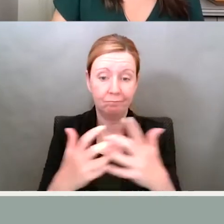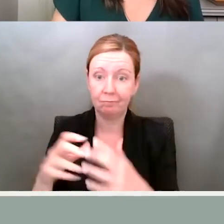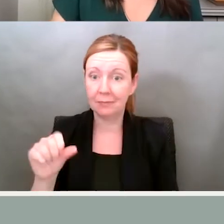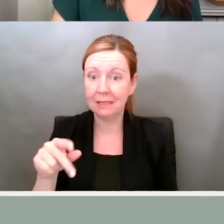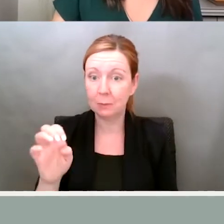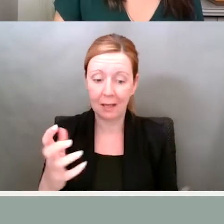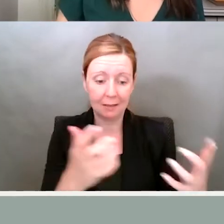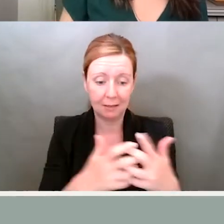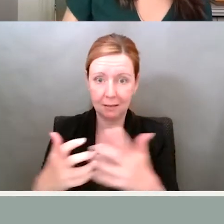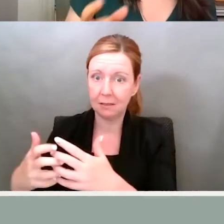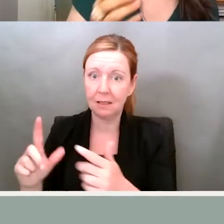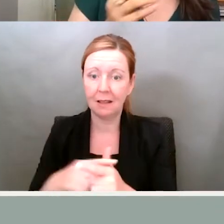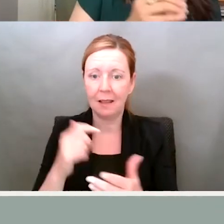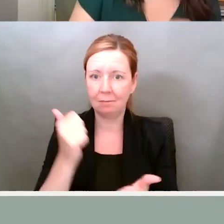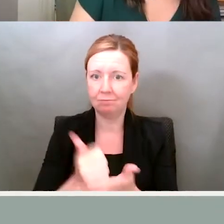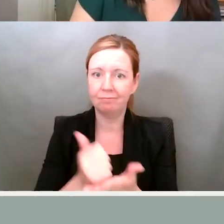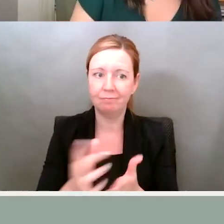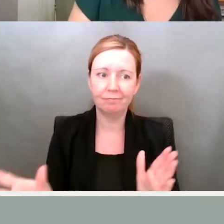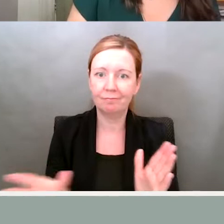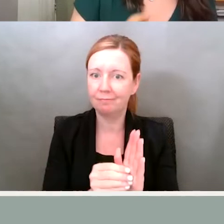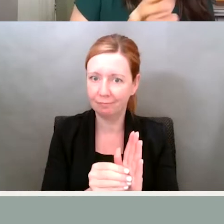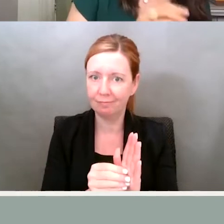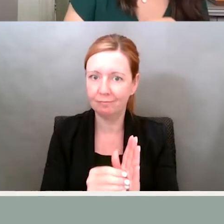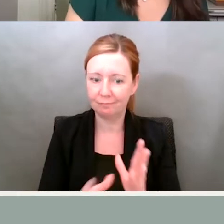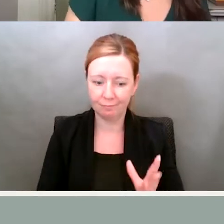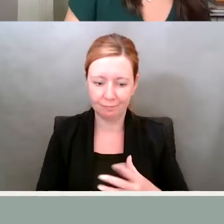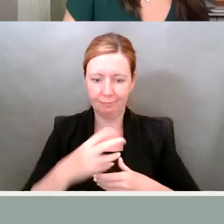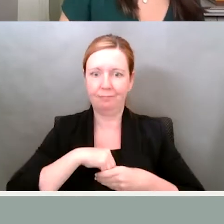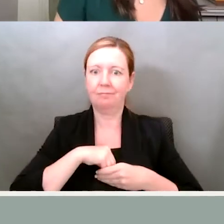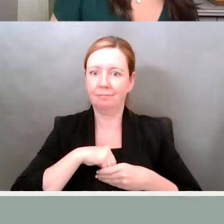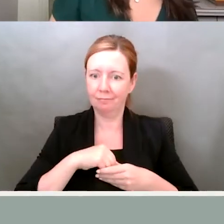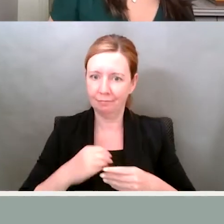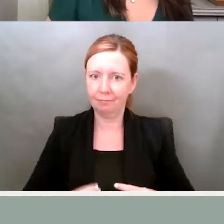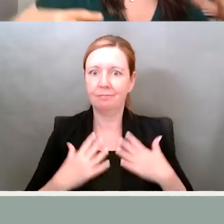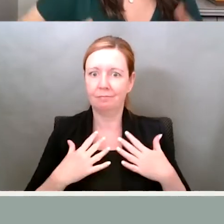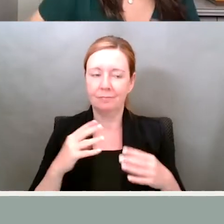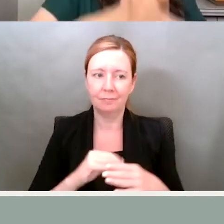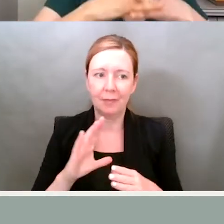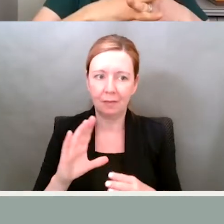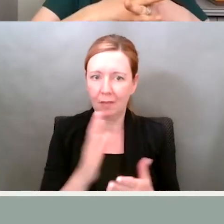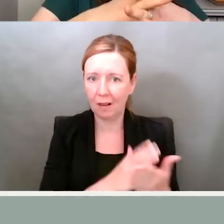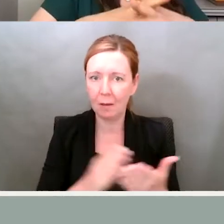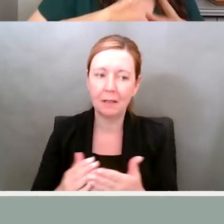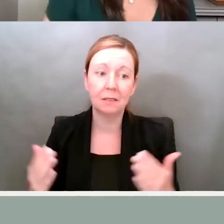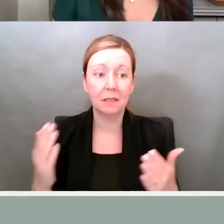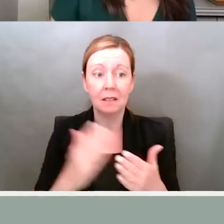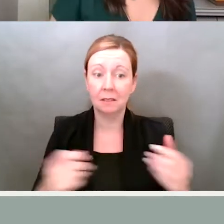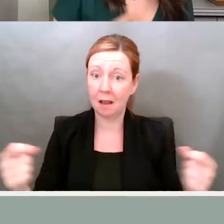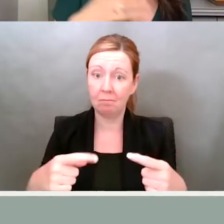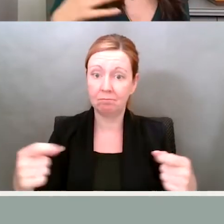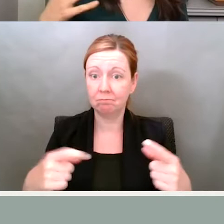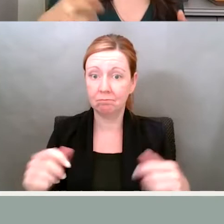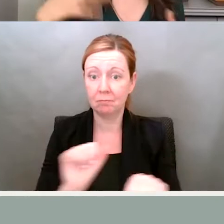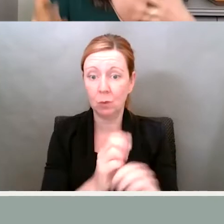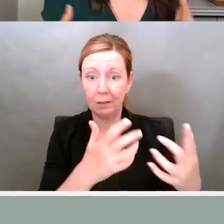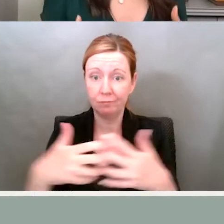together to enhance the absorption of their active compounds. Some have a synergistic effect, and some